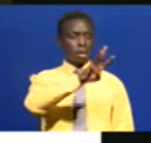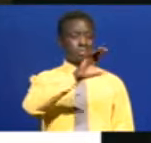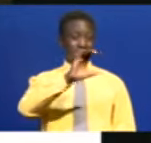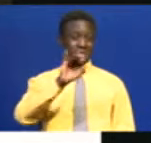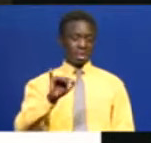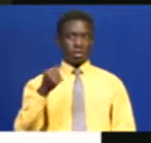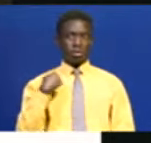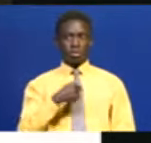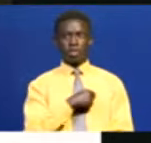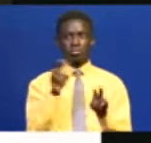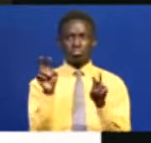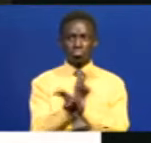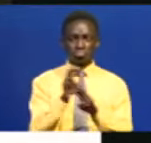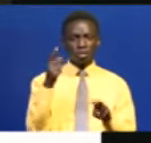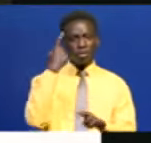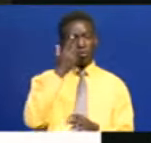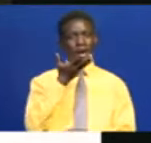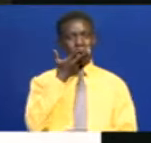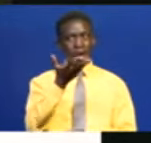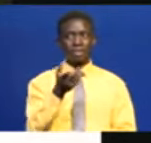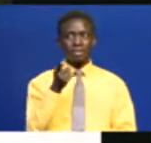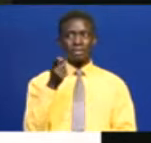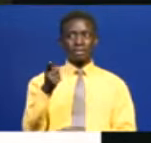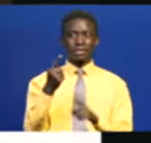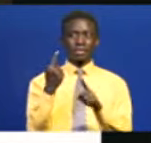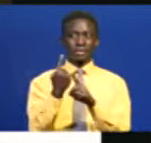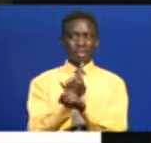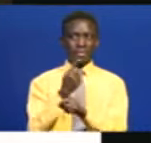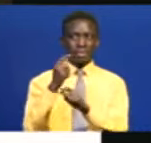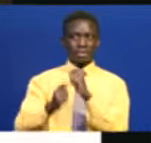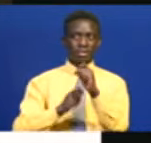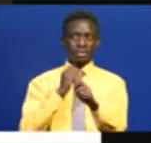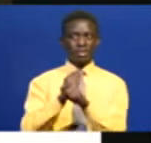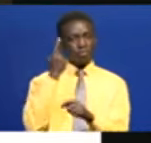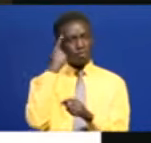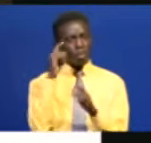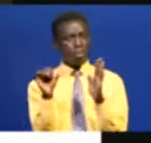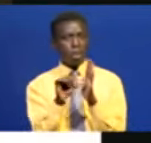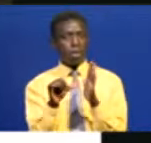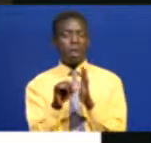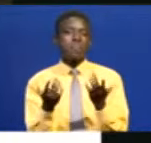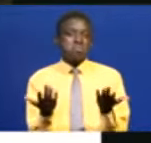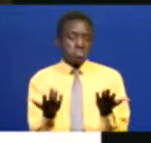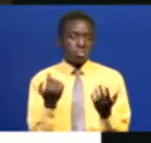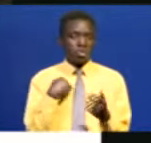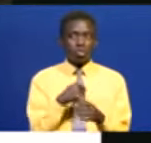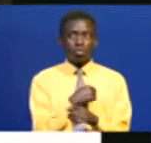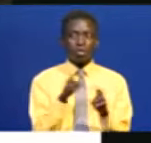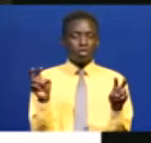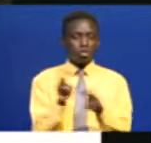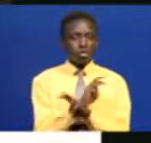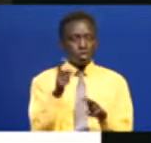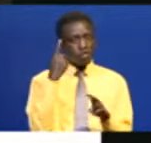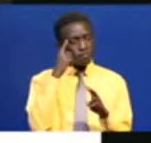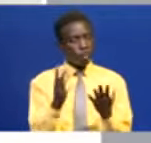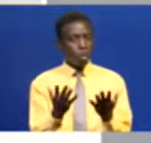for answers these typical questions, these typical problems. We are looking for solutions.